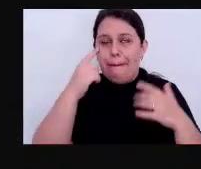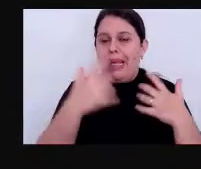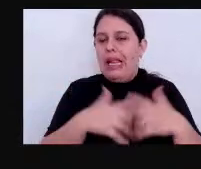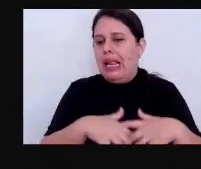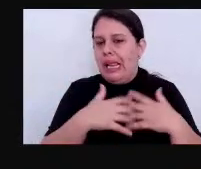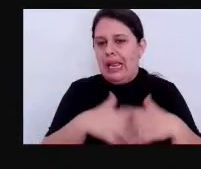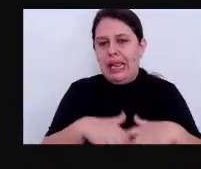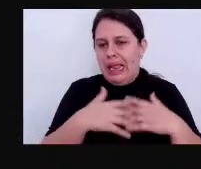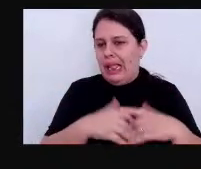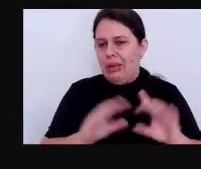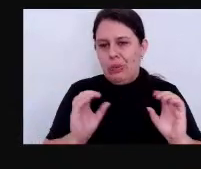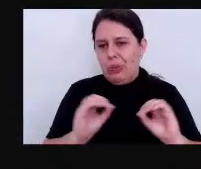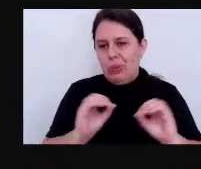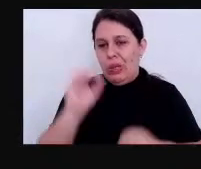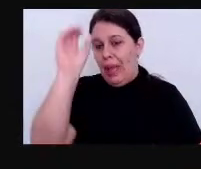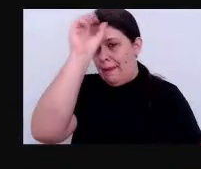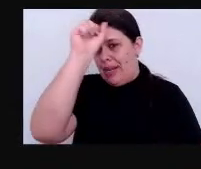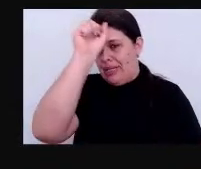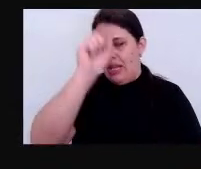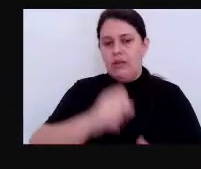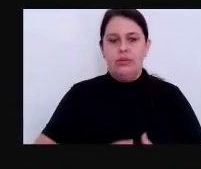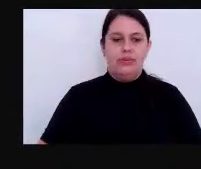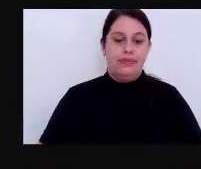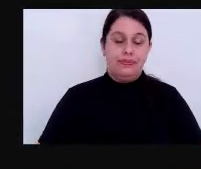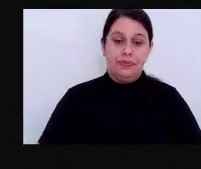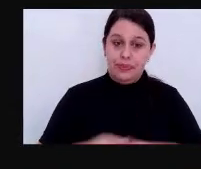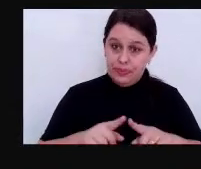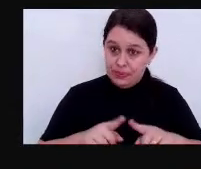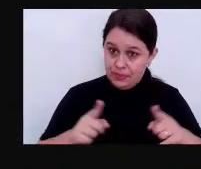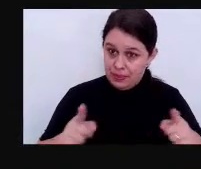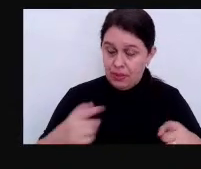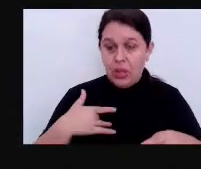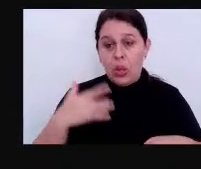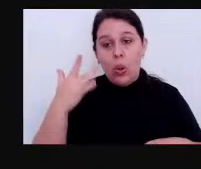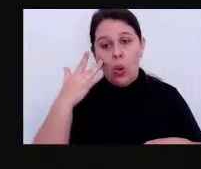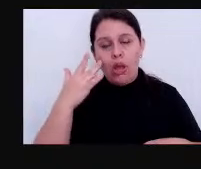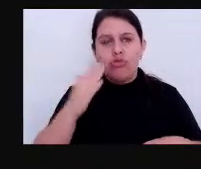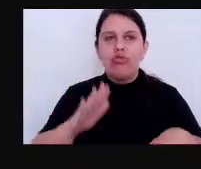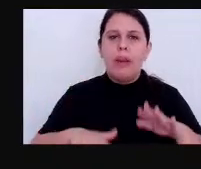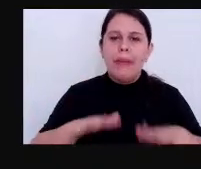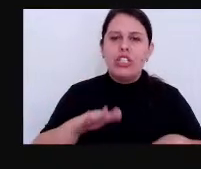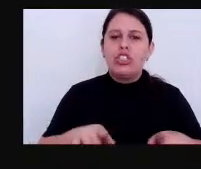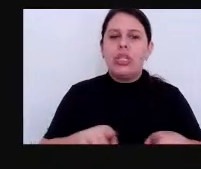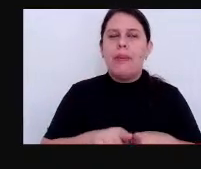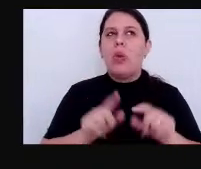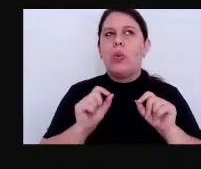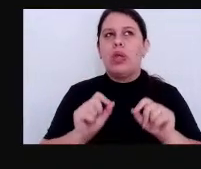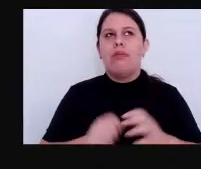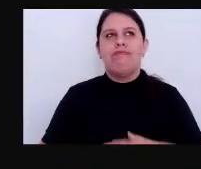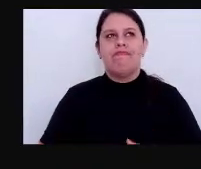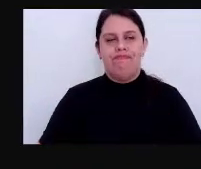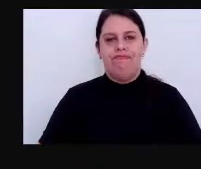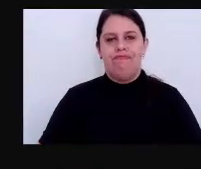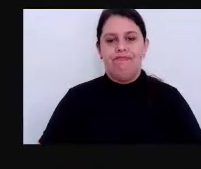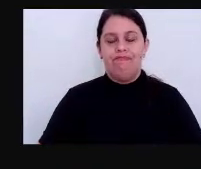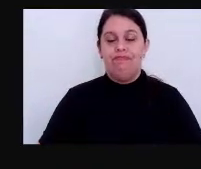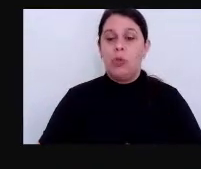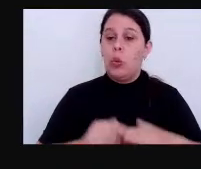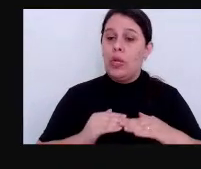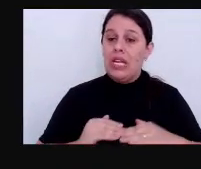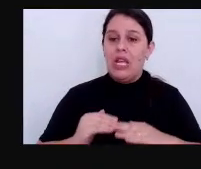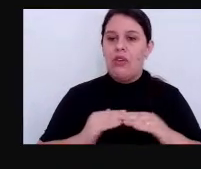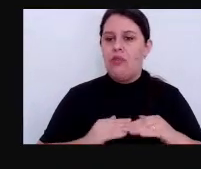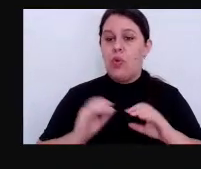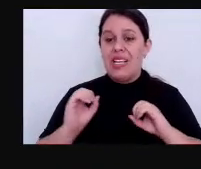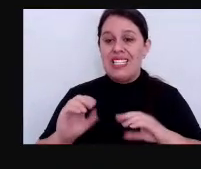Um, but I mean, it also depends on where, at what level you're teaching. For example, university.